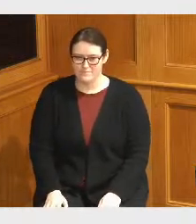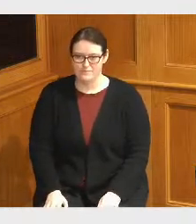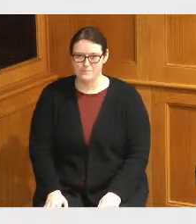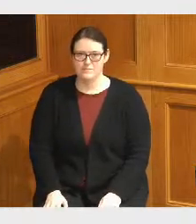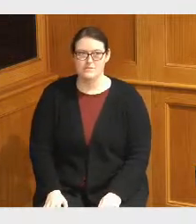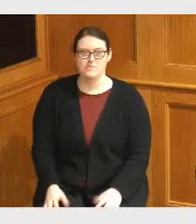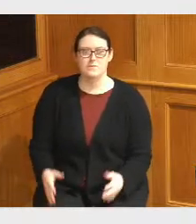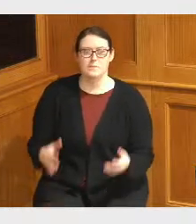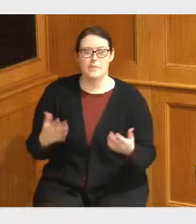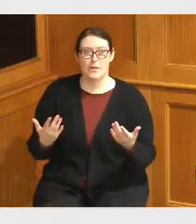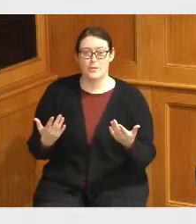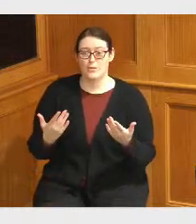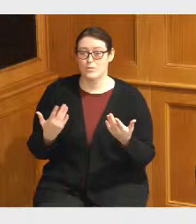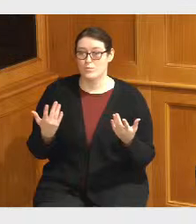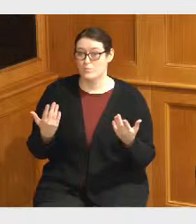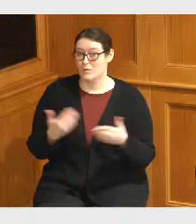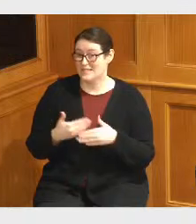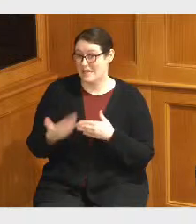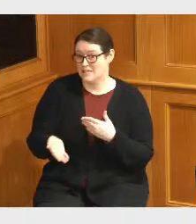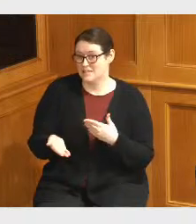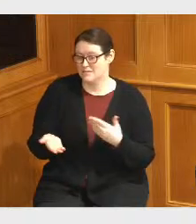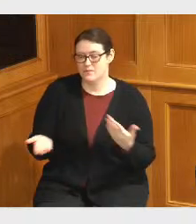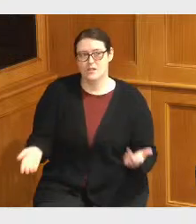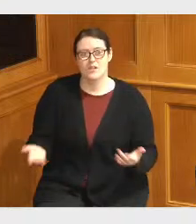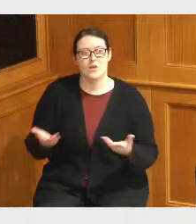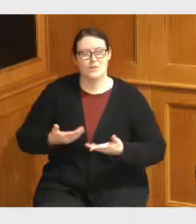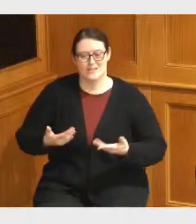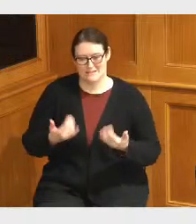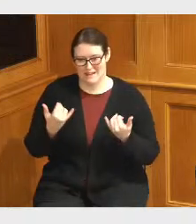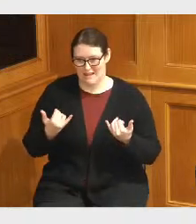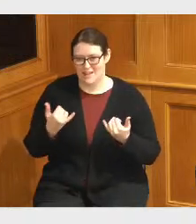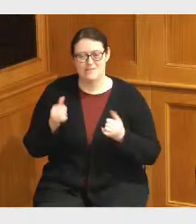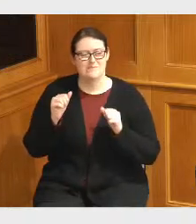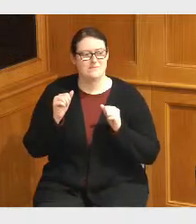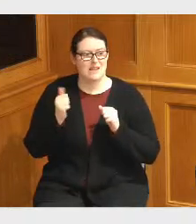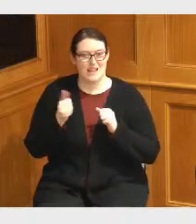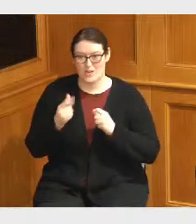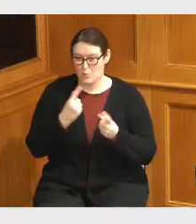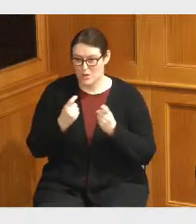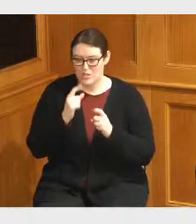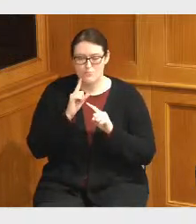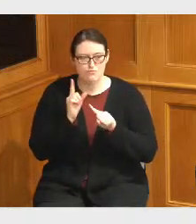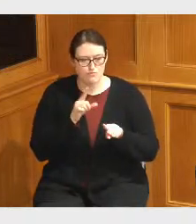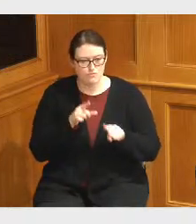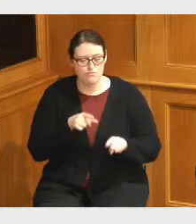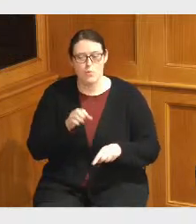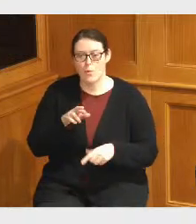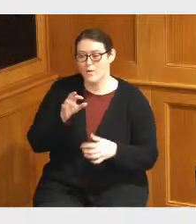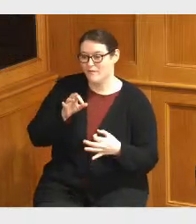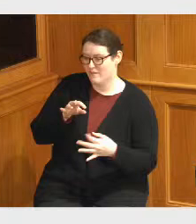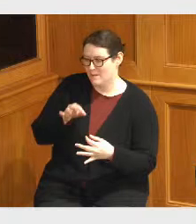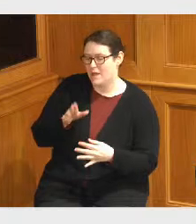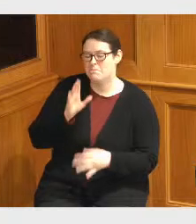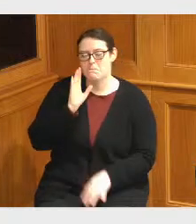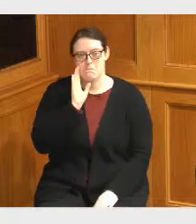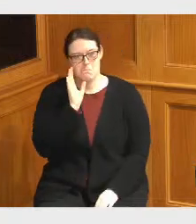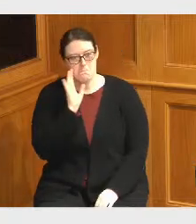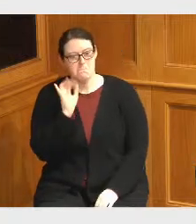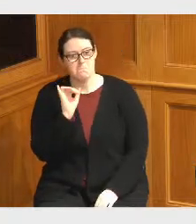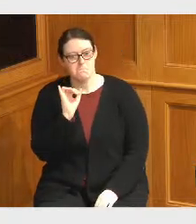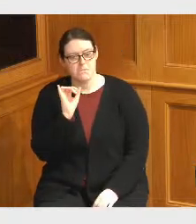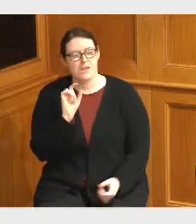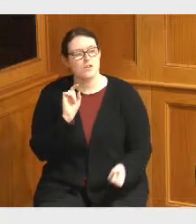So in terms of next steps, of course, we're here today to answer any questions you may have and listen to any feedback or discussion, any changes